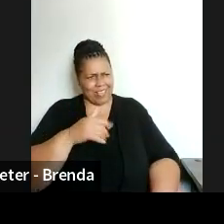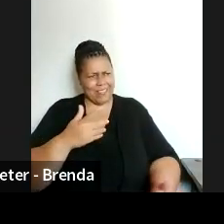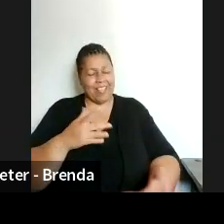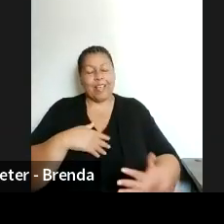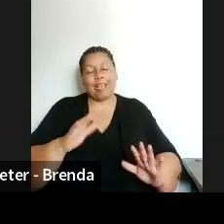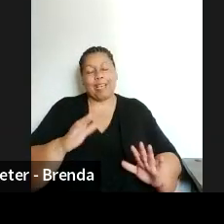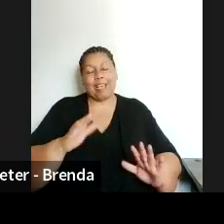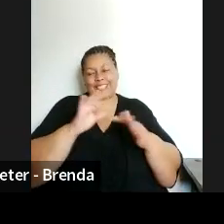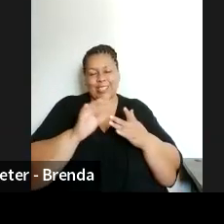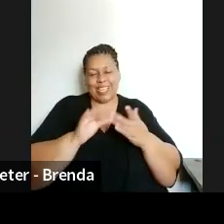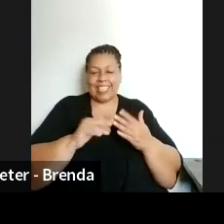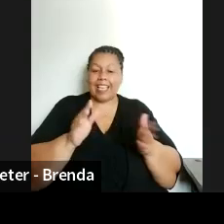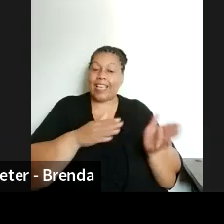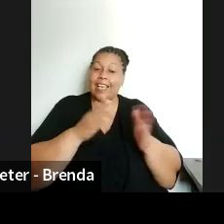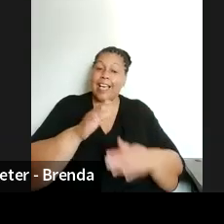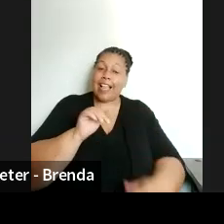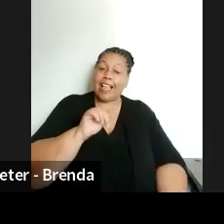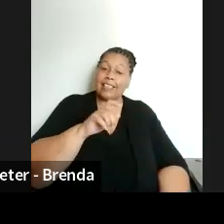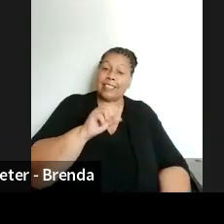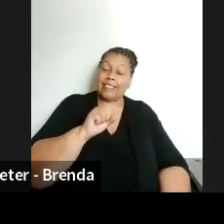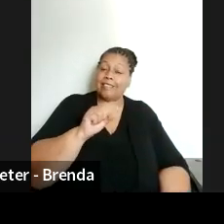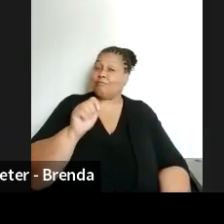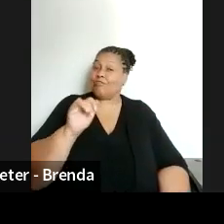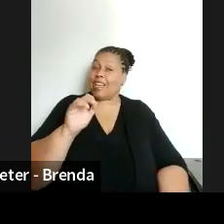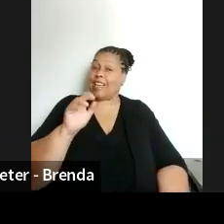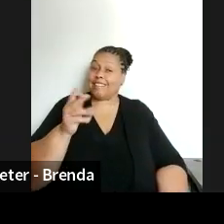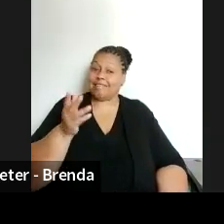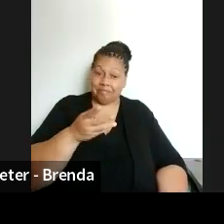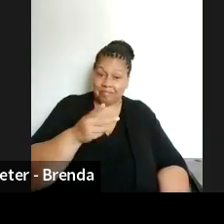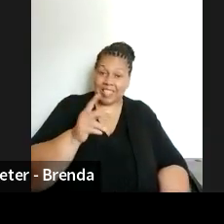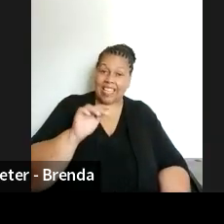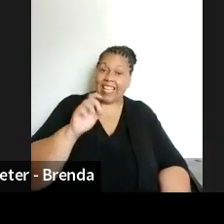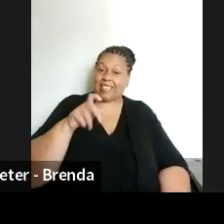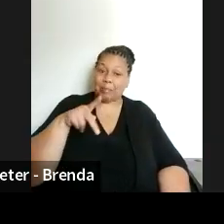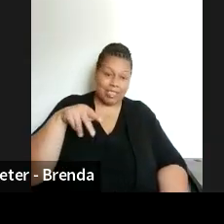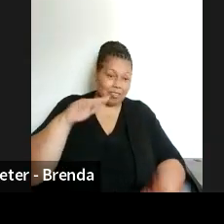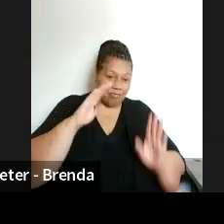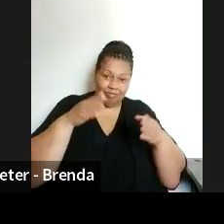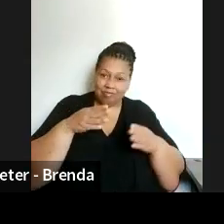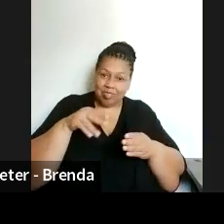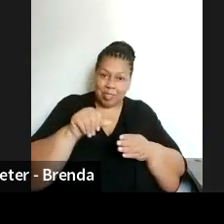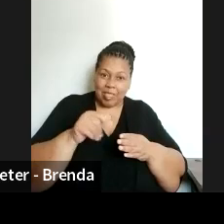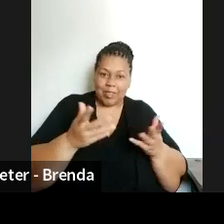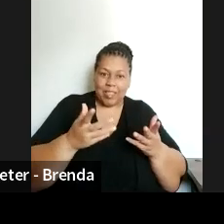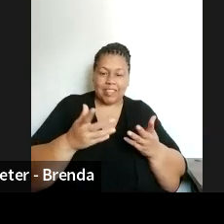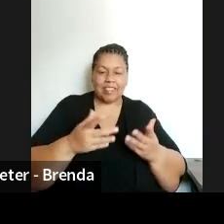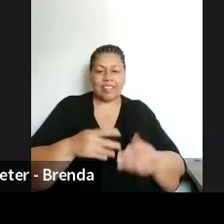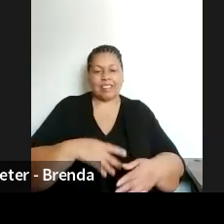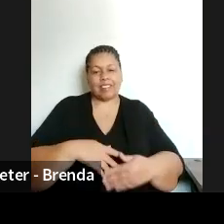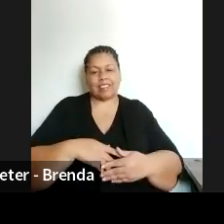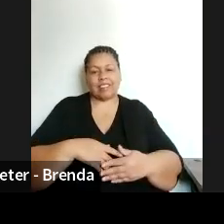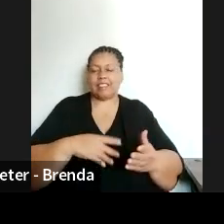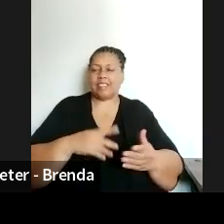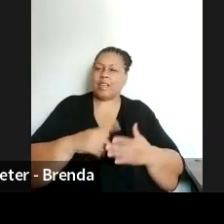Excellent choice. All right, Alexis or Jack, what skill would you put your XP into? What was that? What skill was